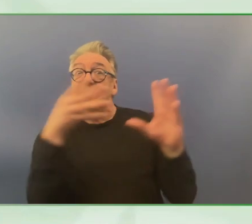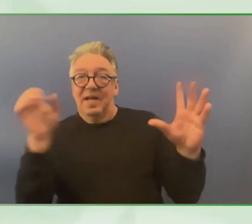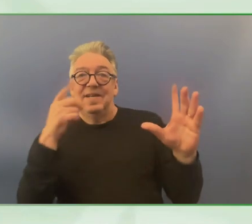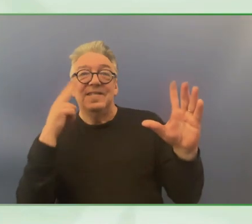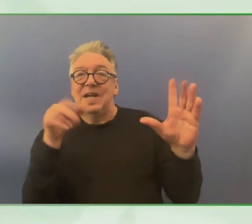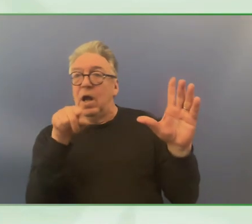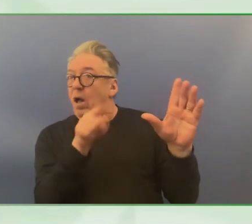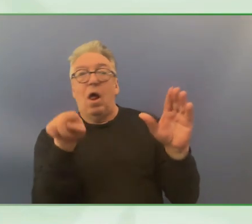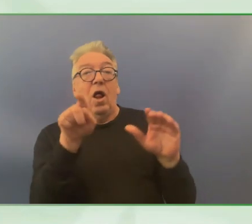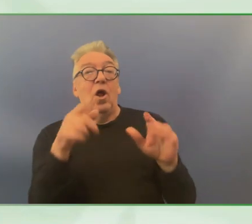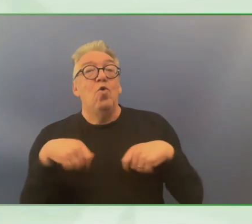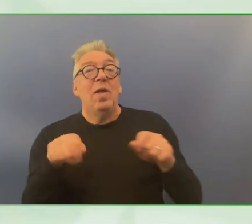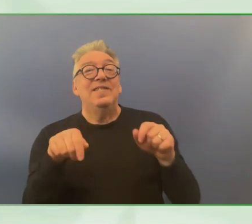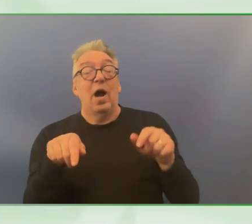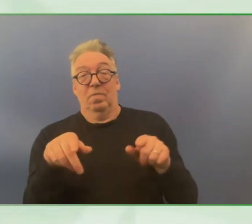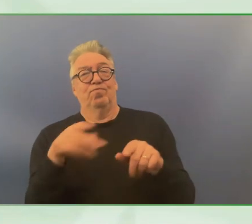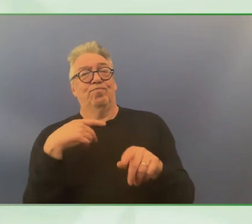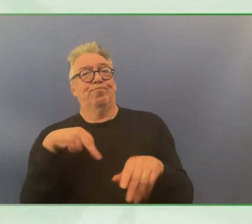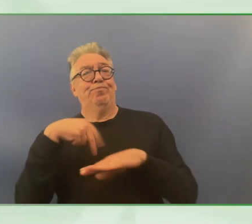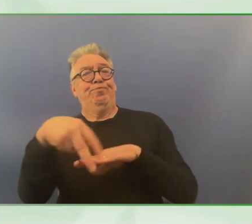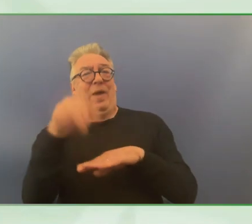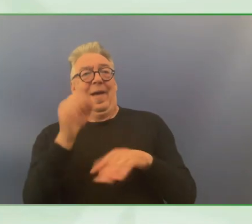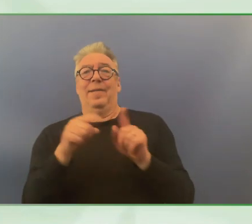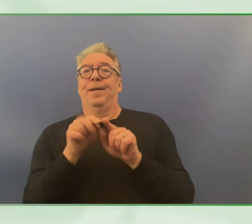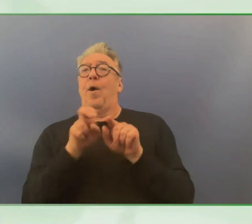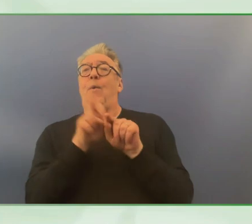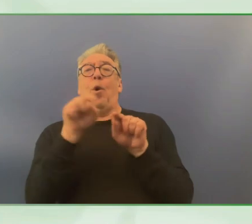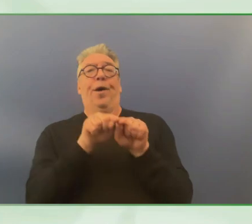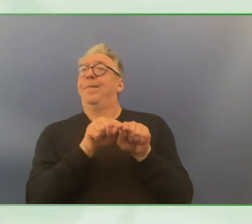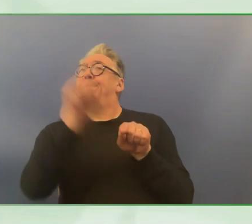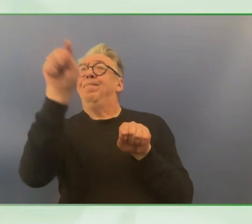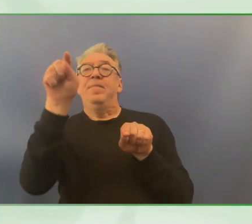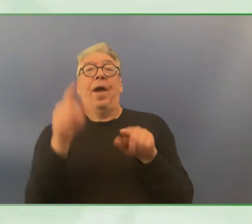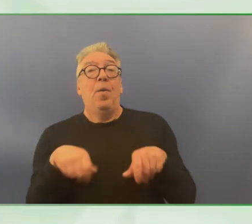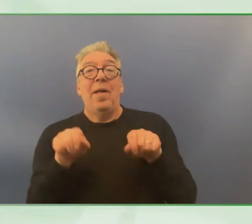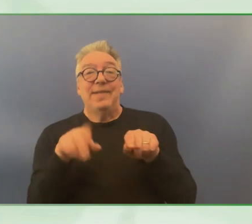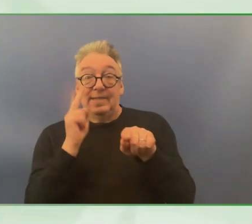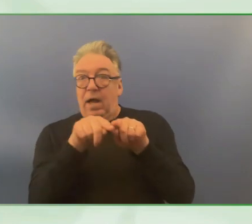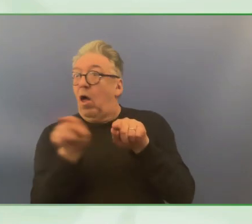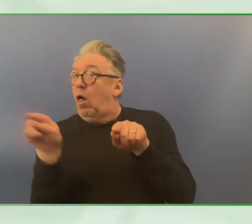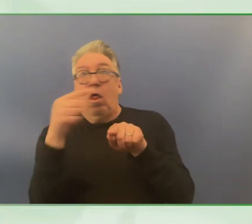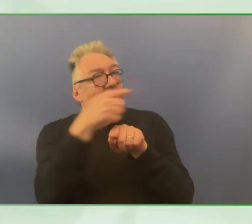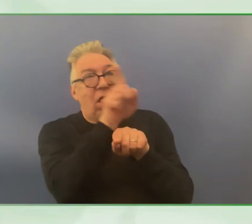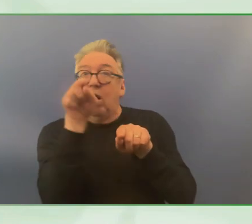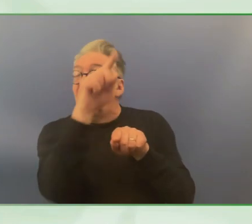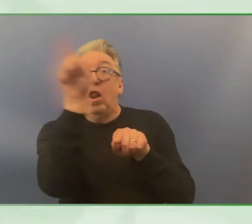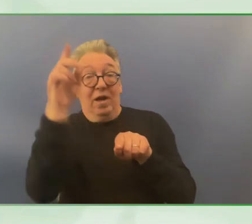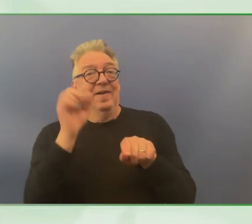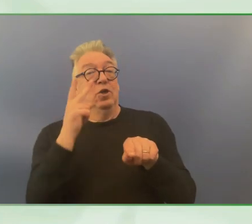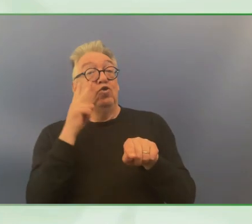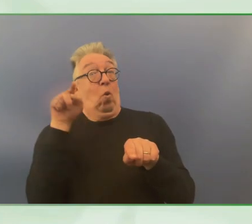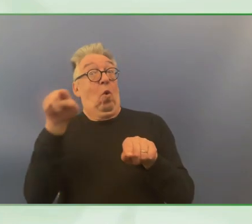detours. So this is an interesting one, and an obvious one is if you have a lot of training